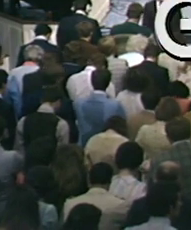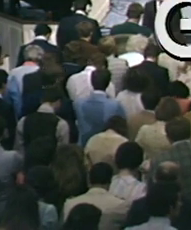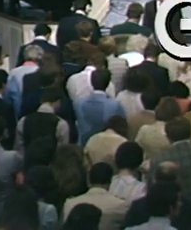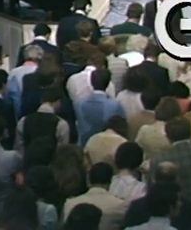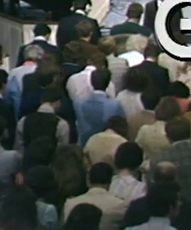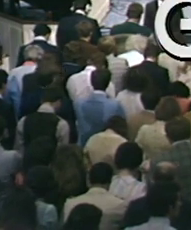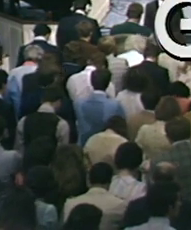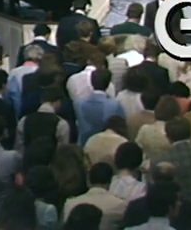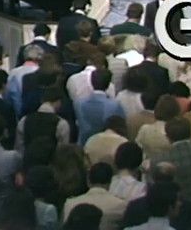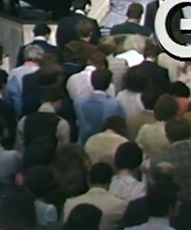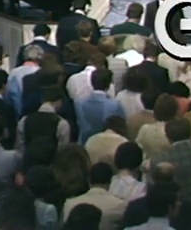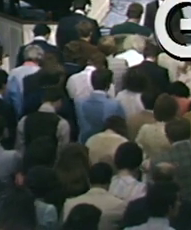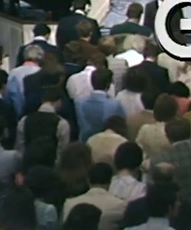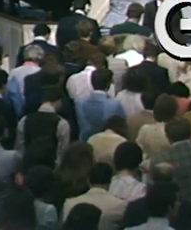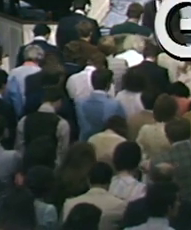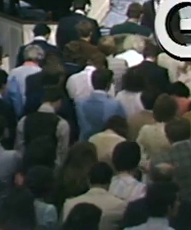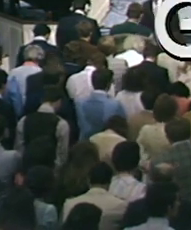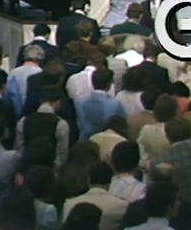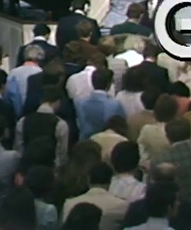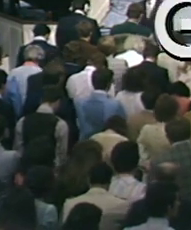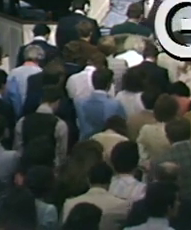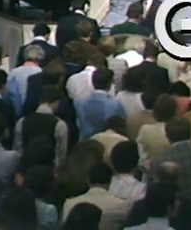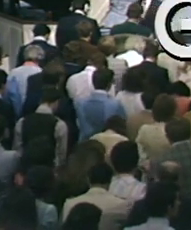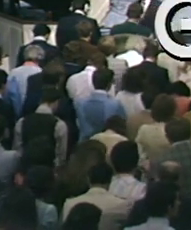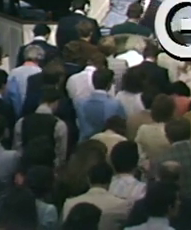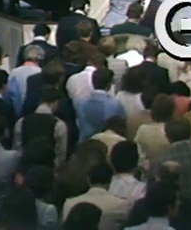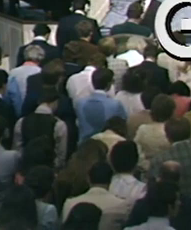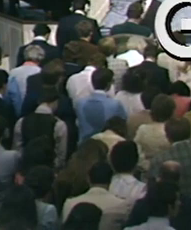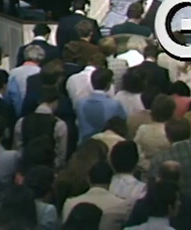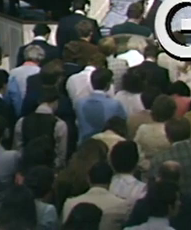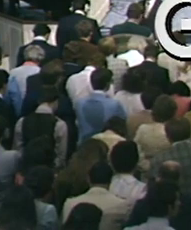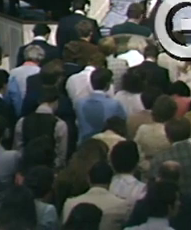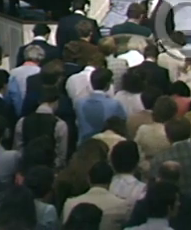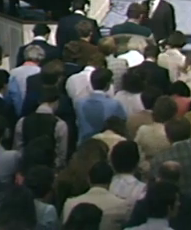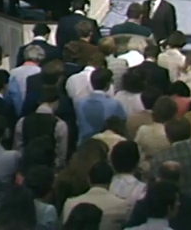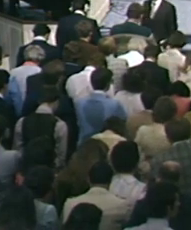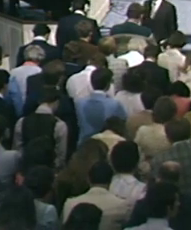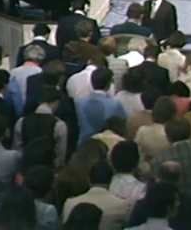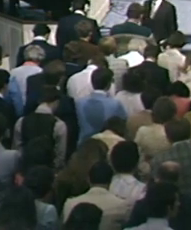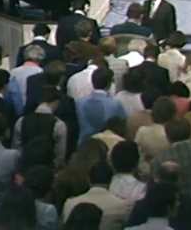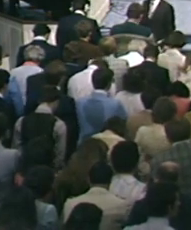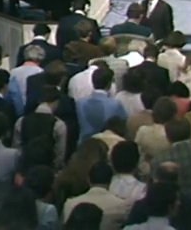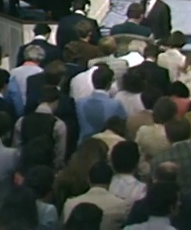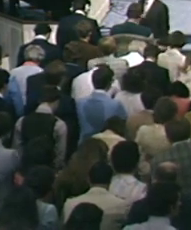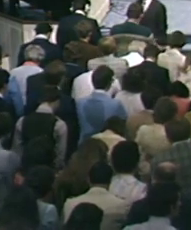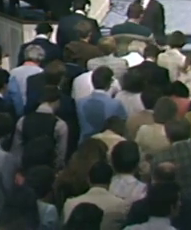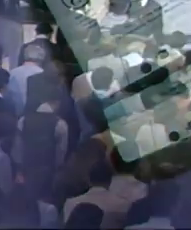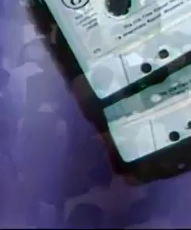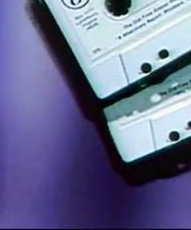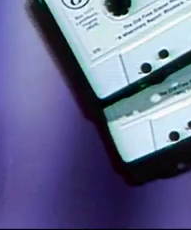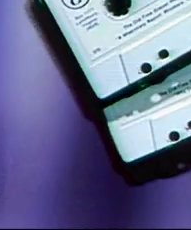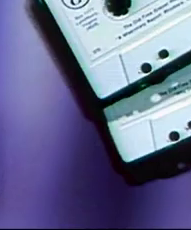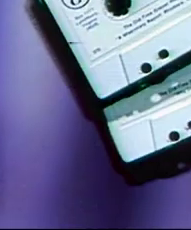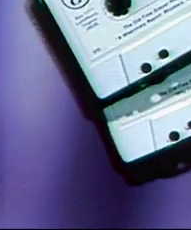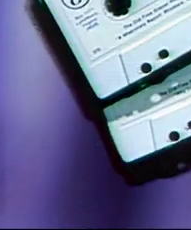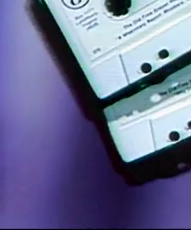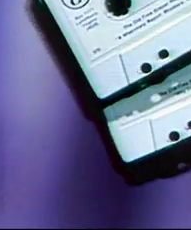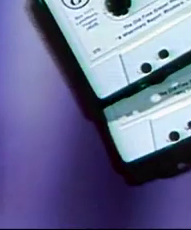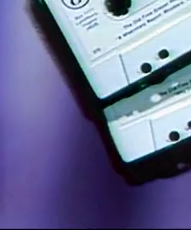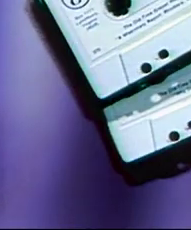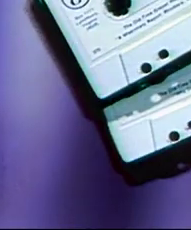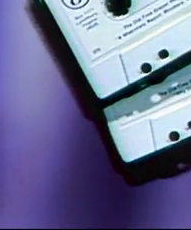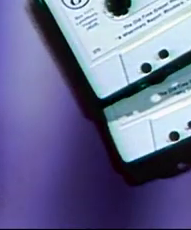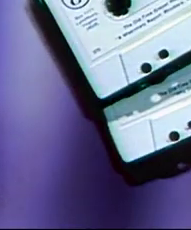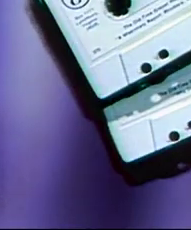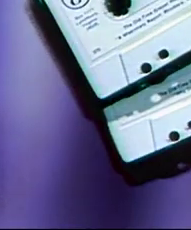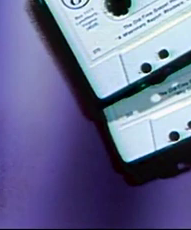Gospel Hour, originating from the Thomas Road Baptist Church in Lynchburg, Virginia. If you would like an audio cassette of today's